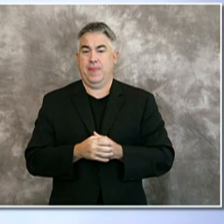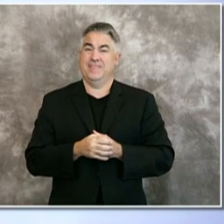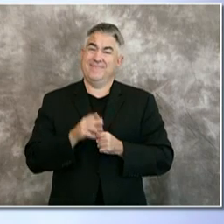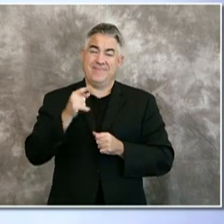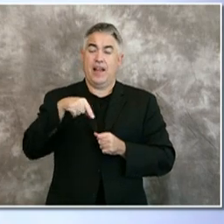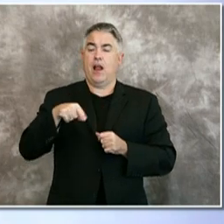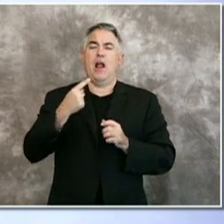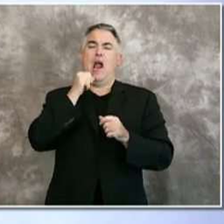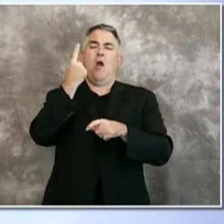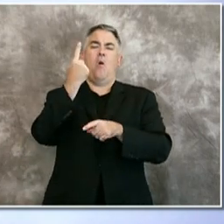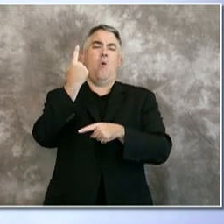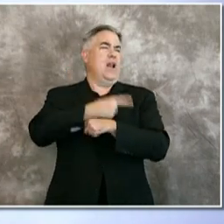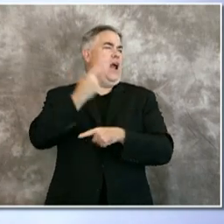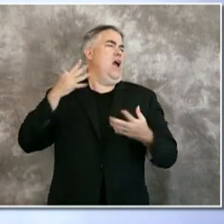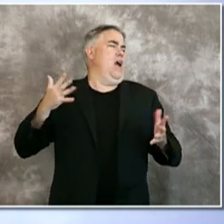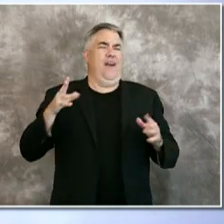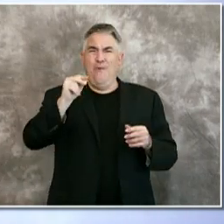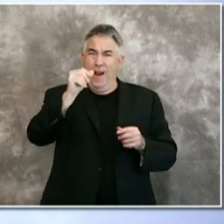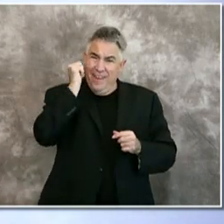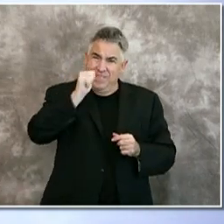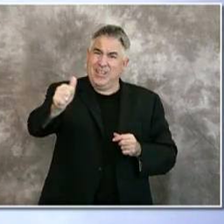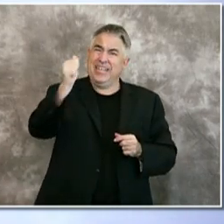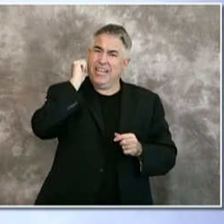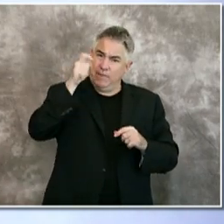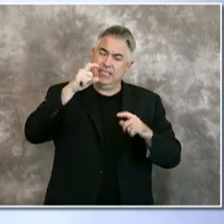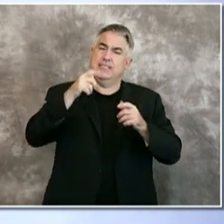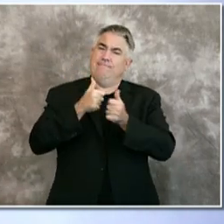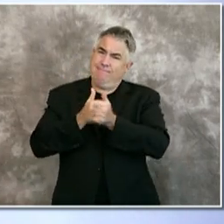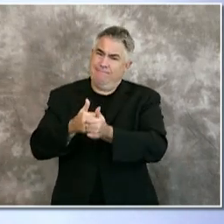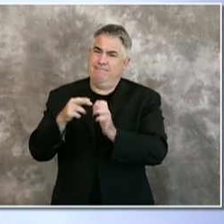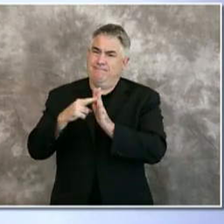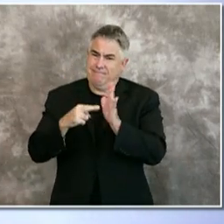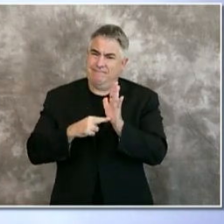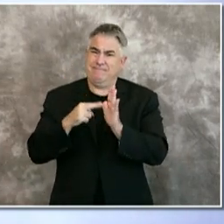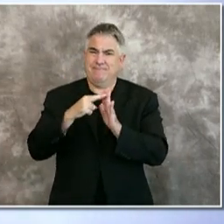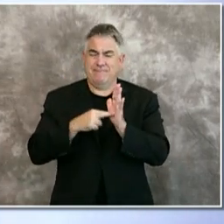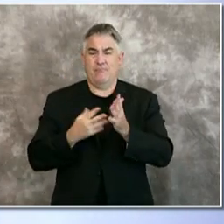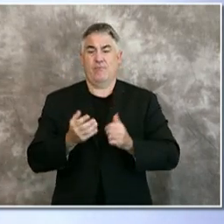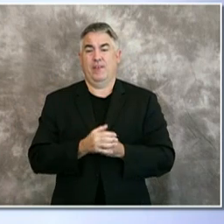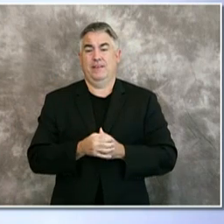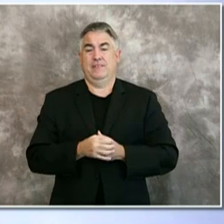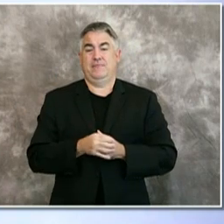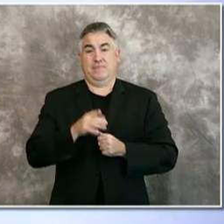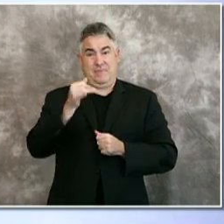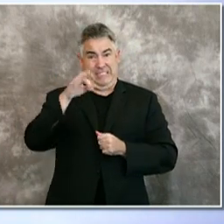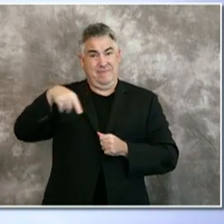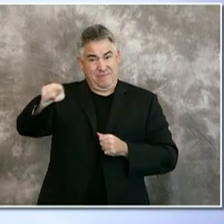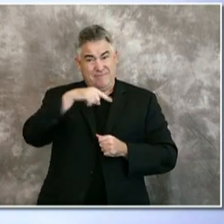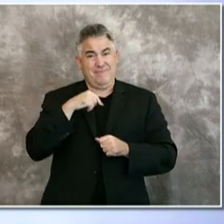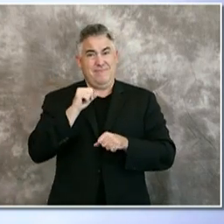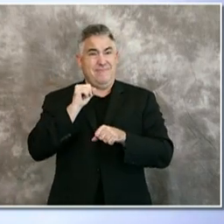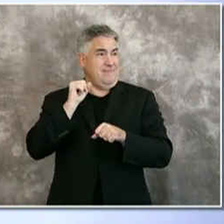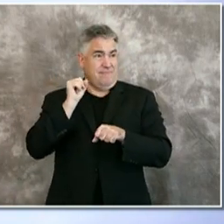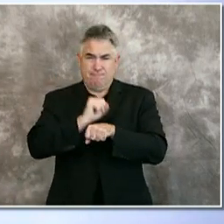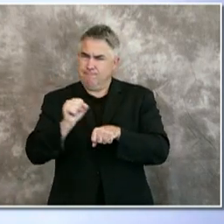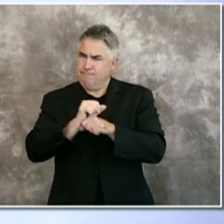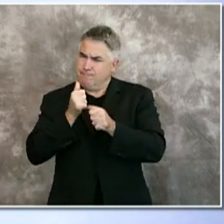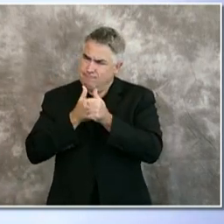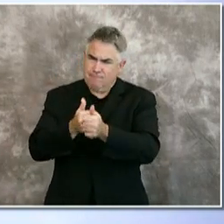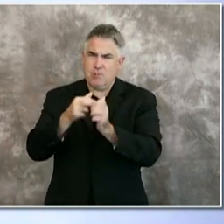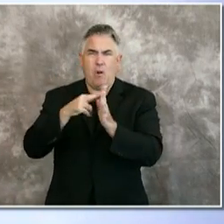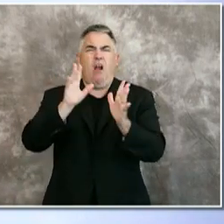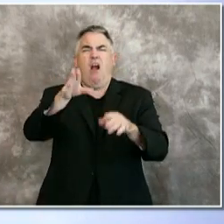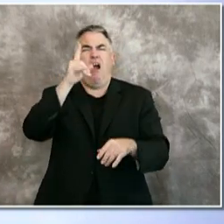of our healthcare system. We fight to save lives. And we have to fight to slow the spread to save our economy. The